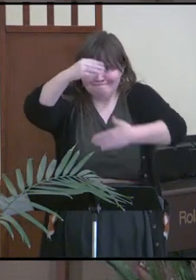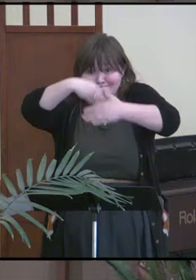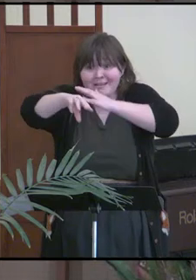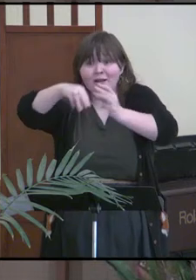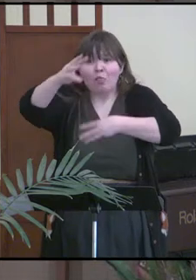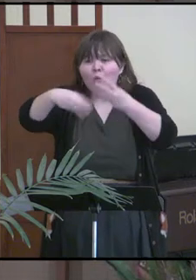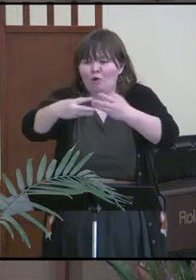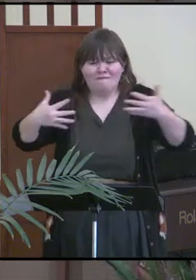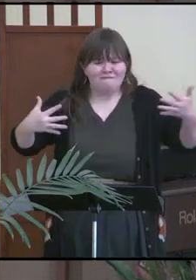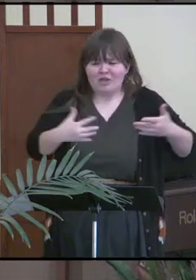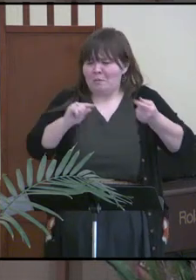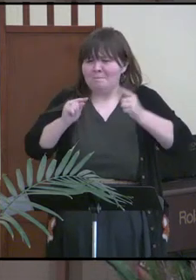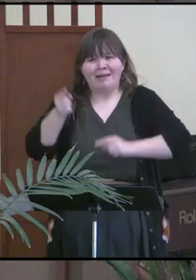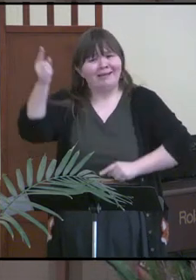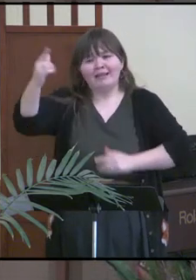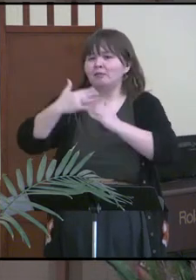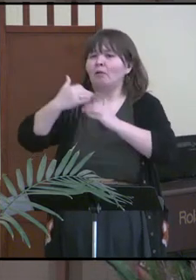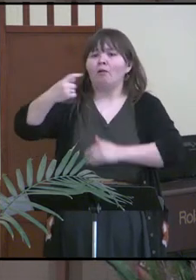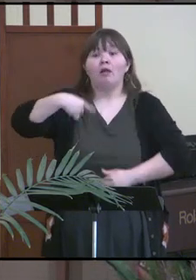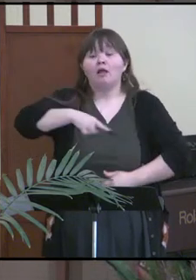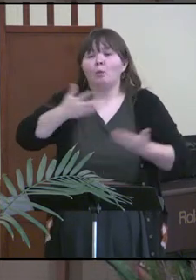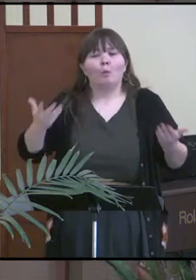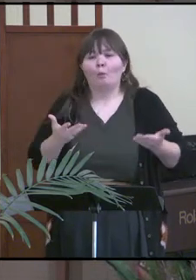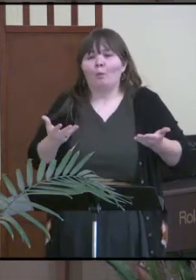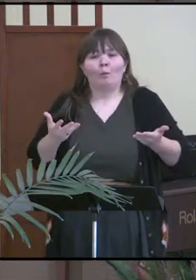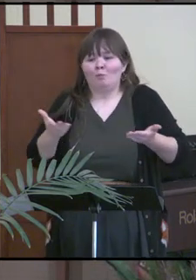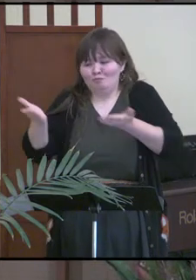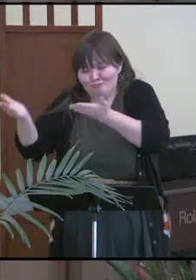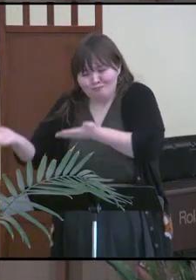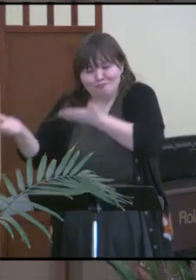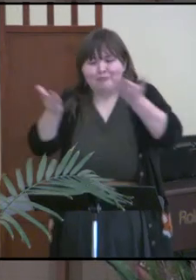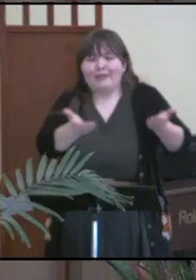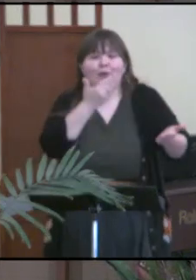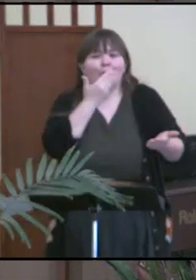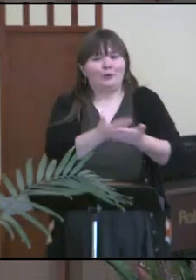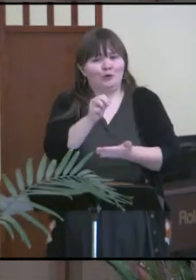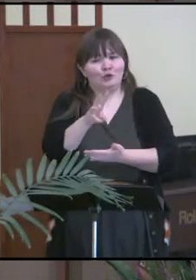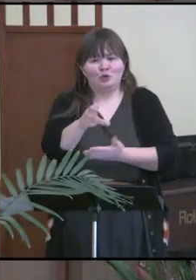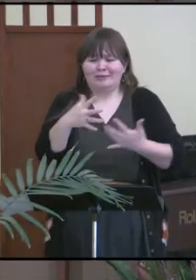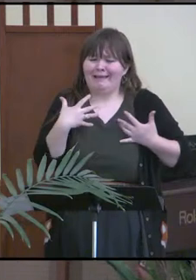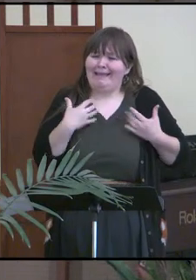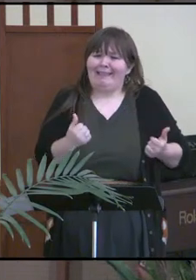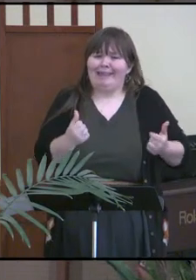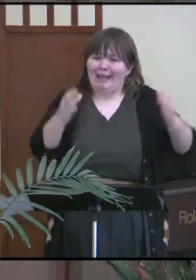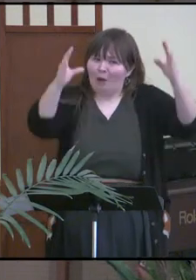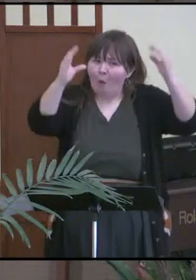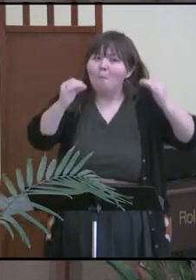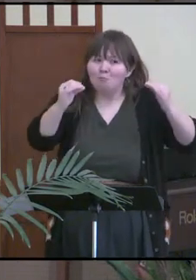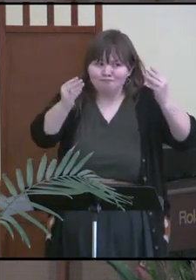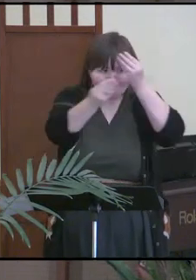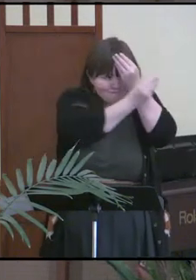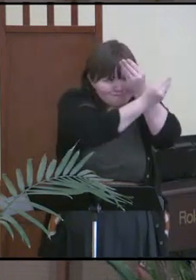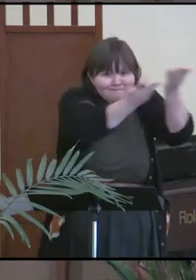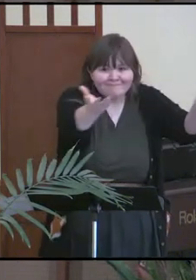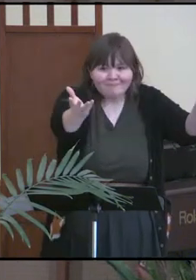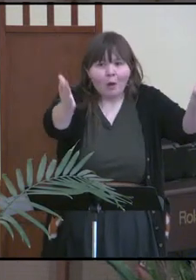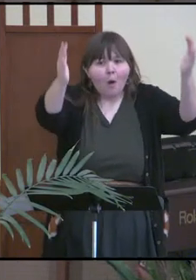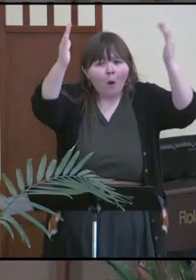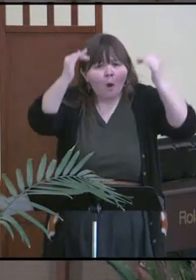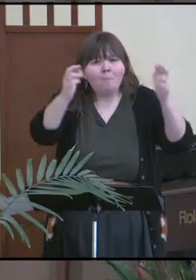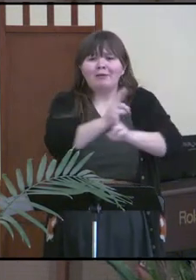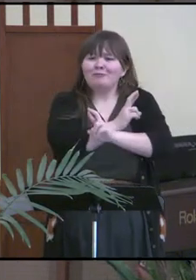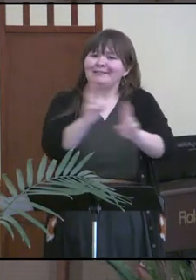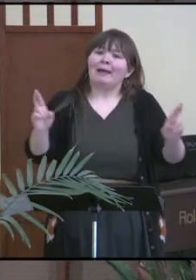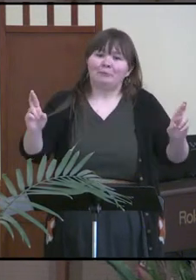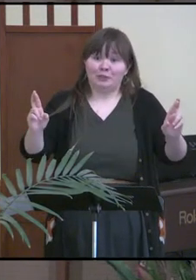of fear and pain, he has called us to bring the good news of healing and hope. Hope and